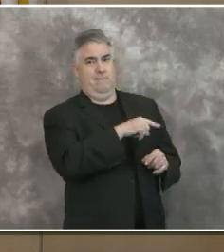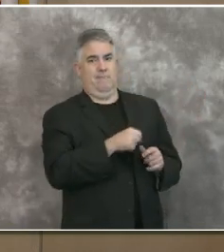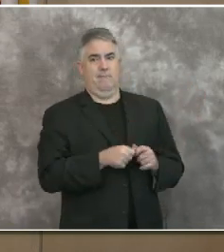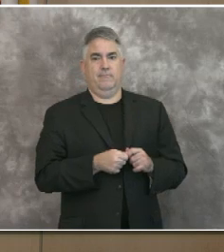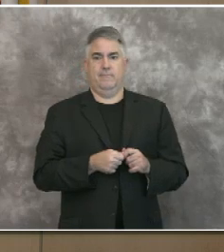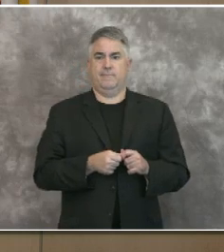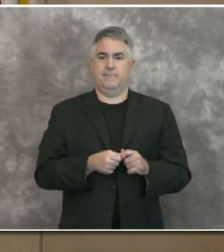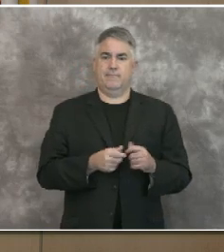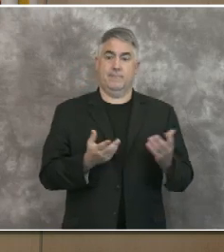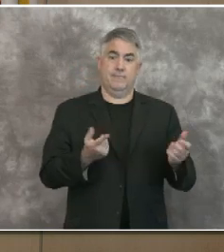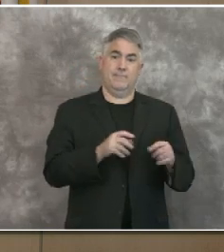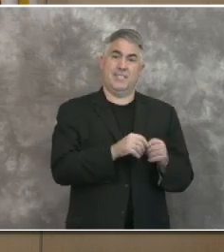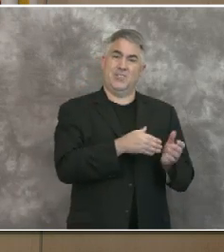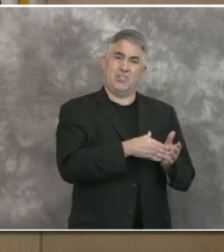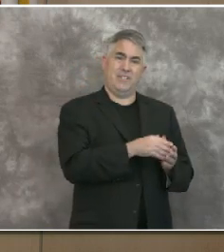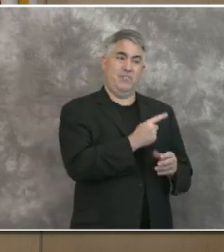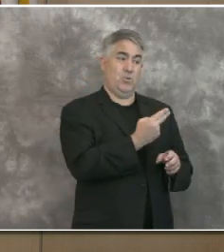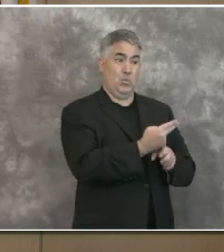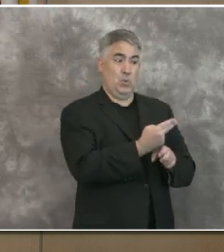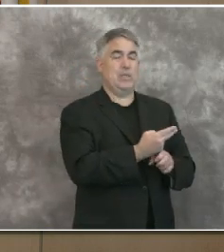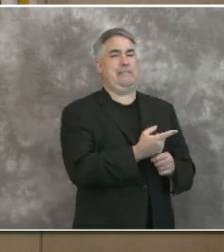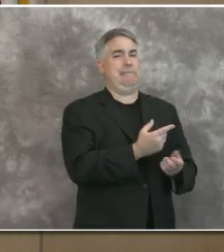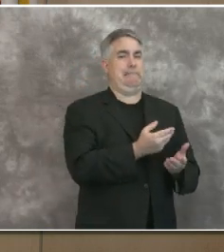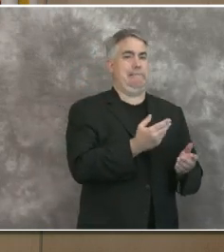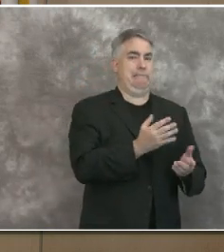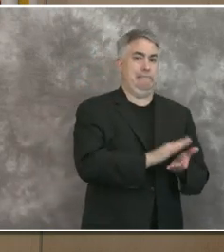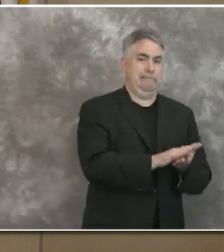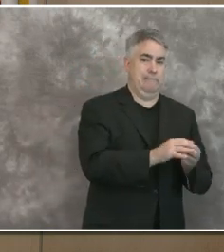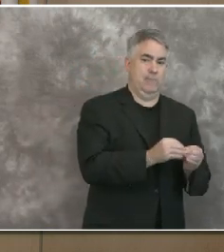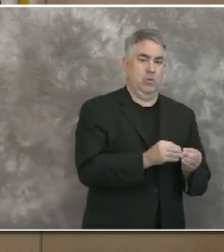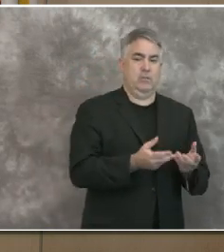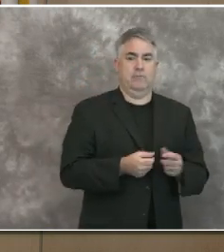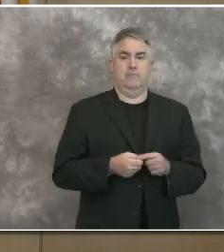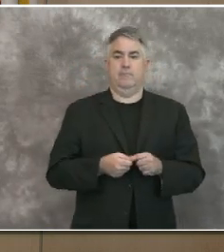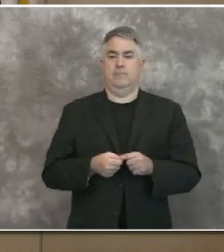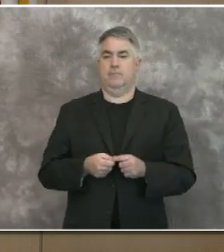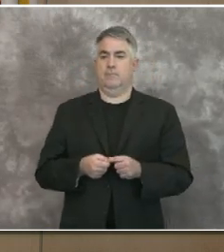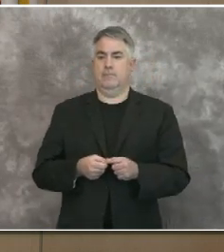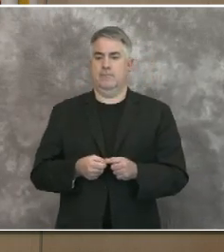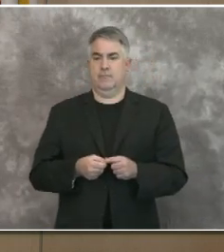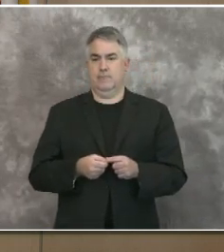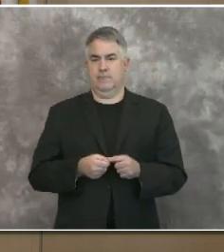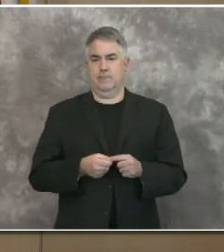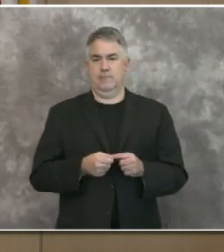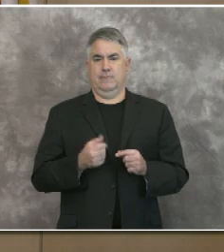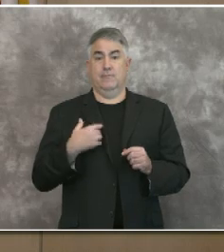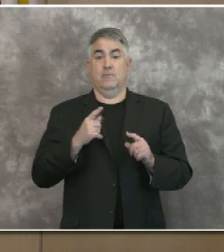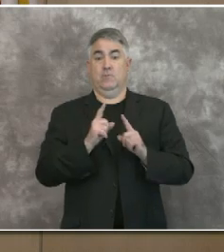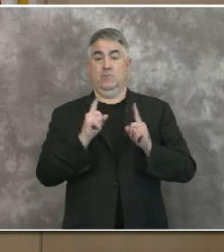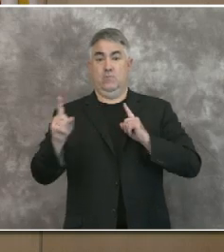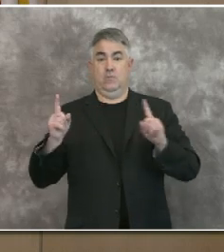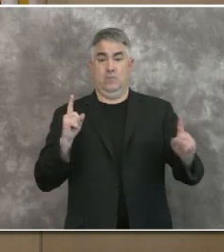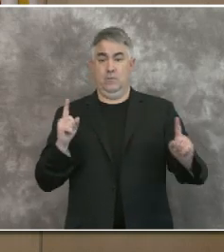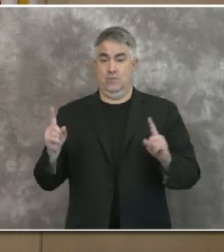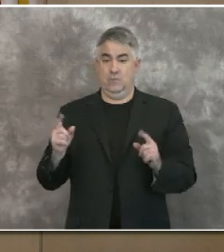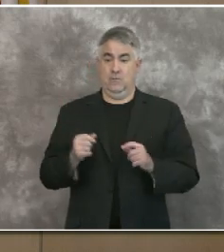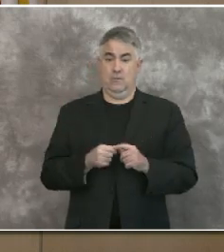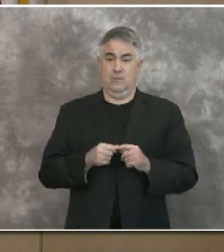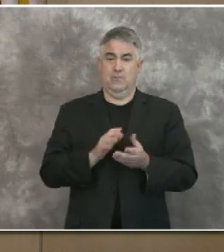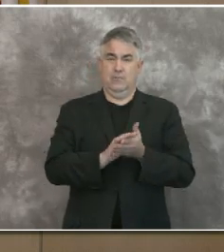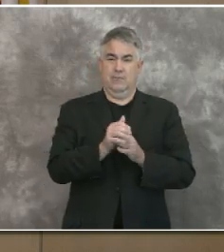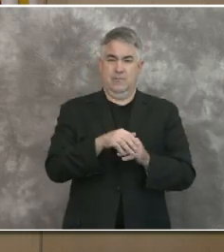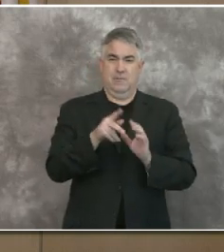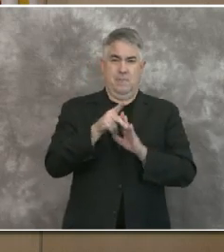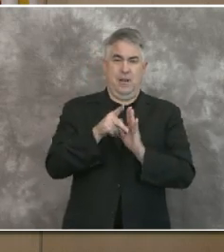utilized. Previously, in some of our social distancing and sanitation protocol, we said